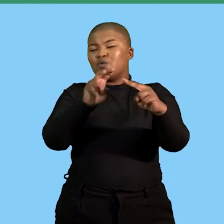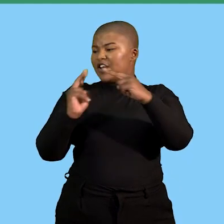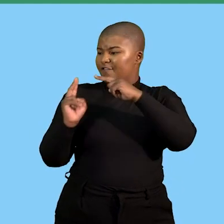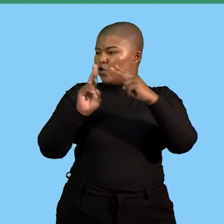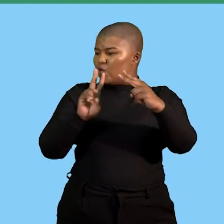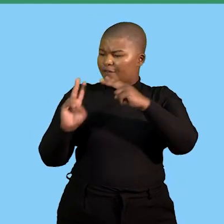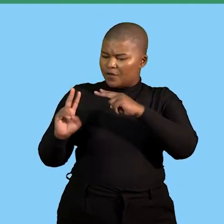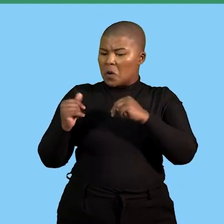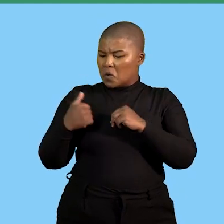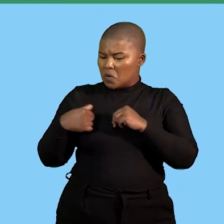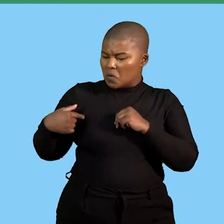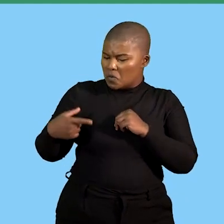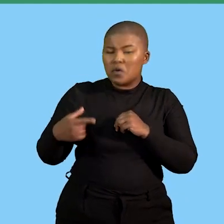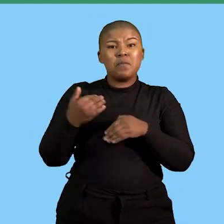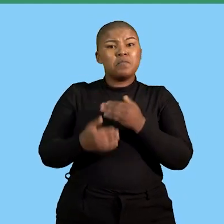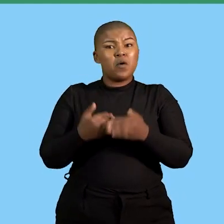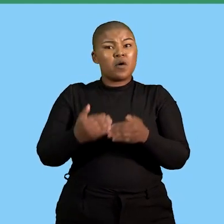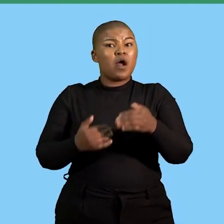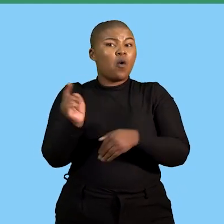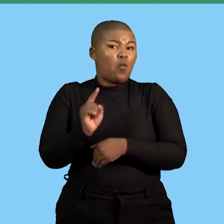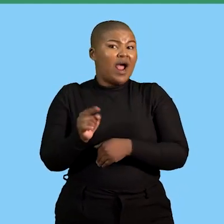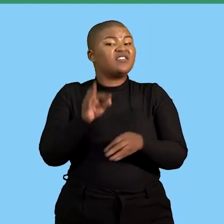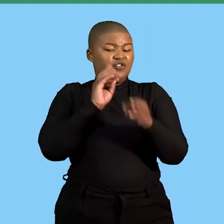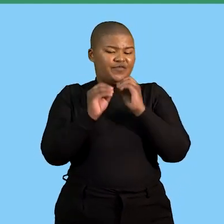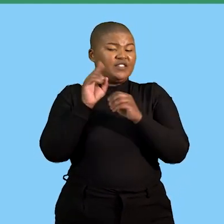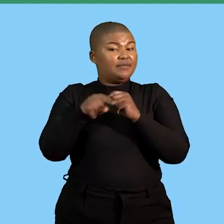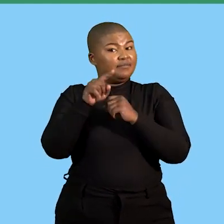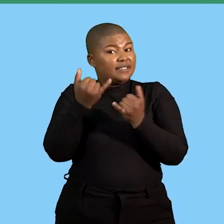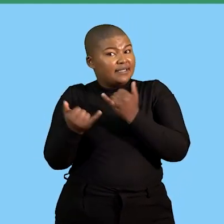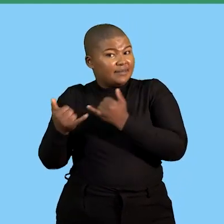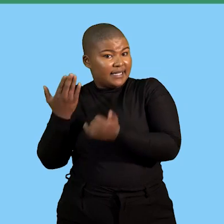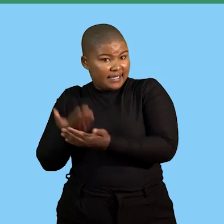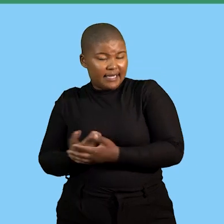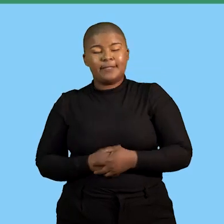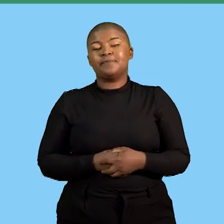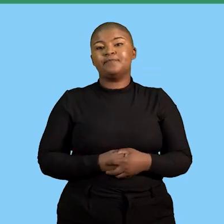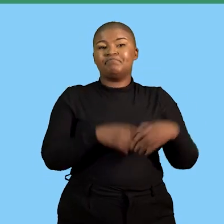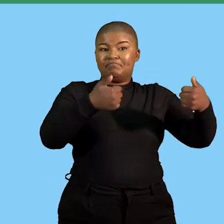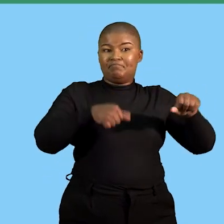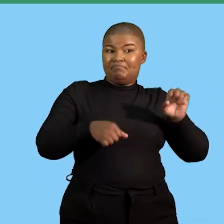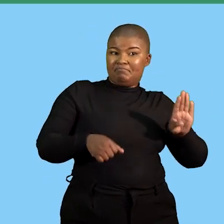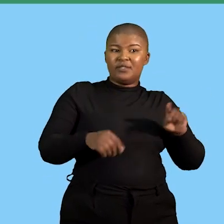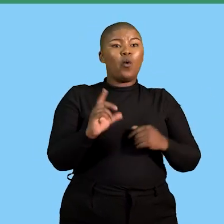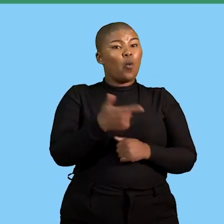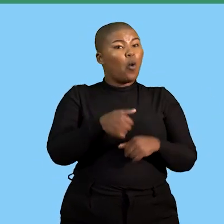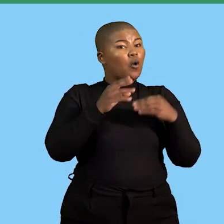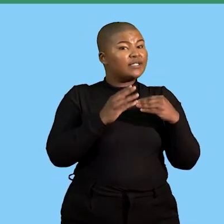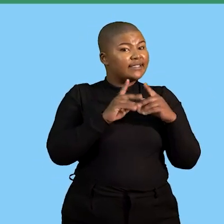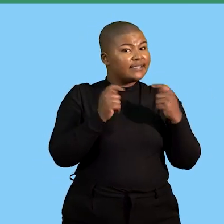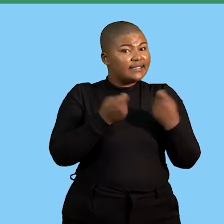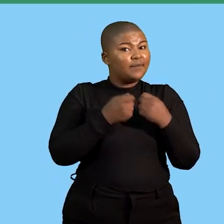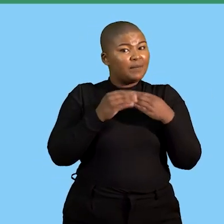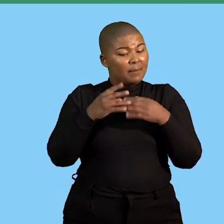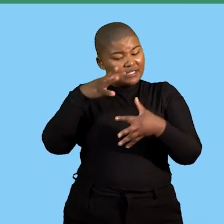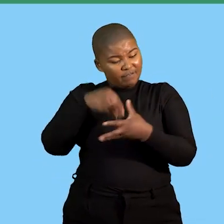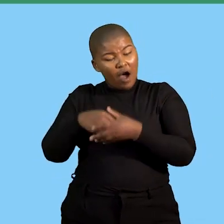rectify their mistakes. Number 2, all team members take part in decision making. That is your option B. And your